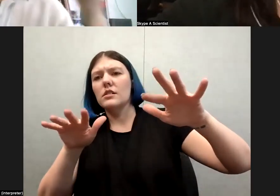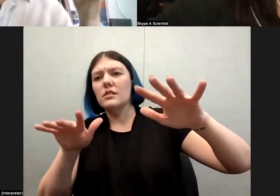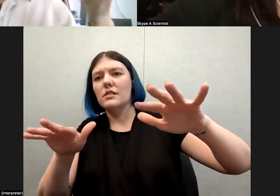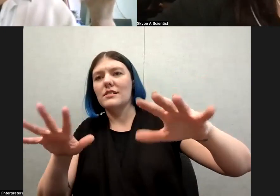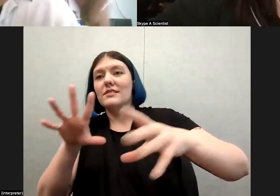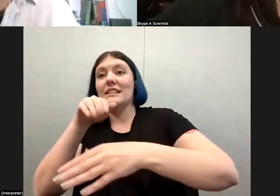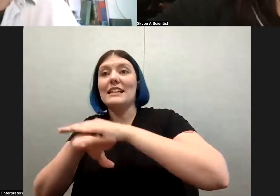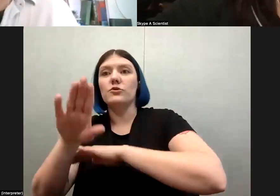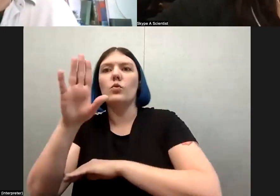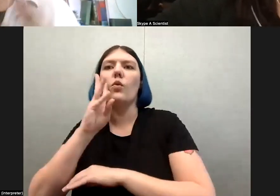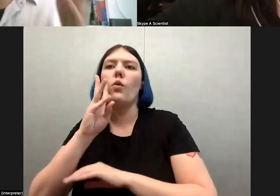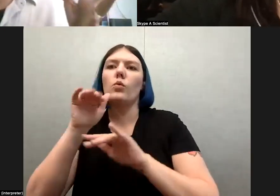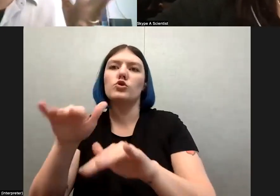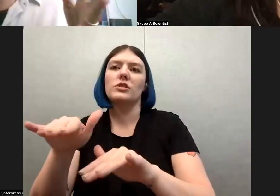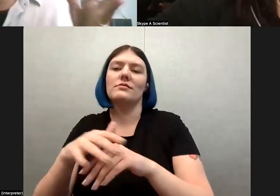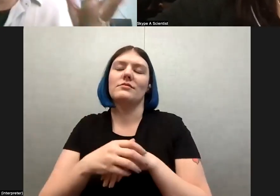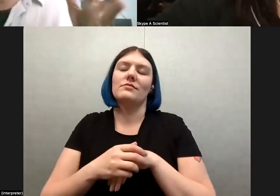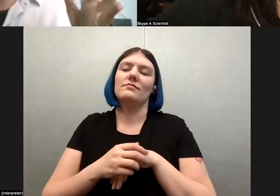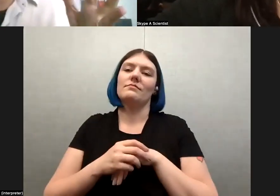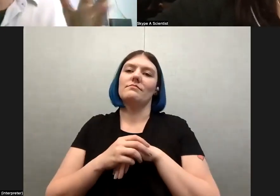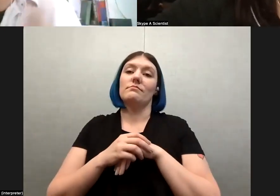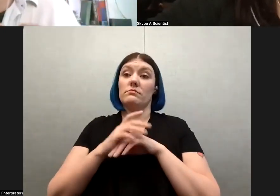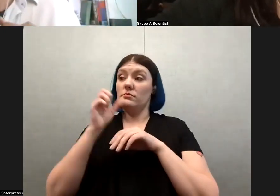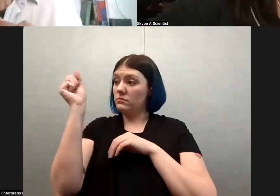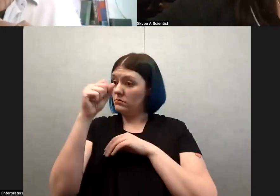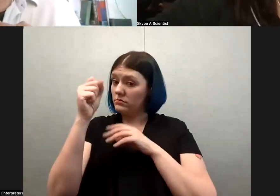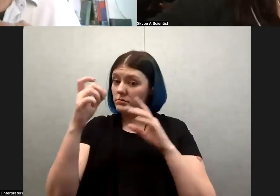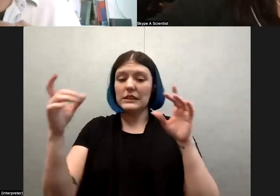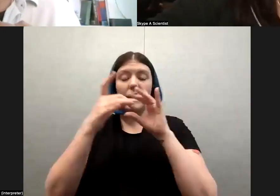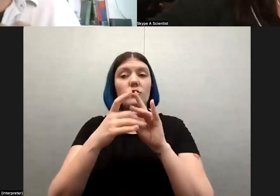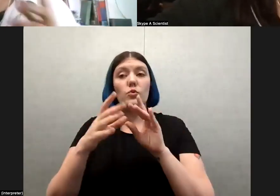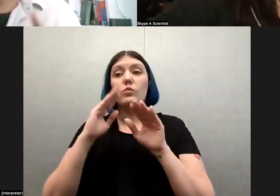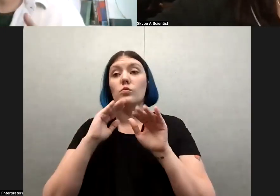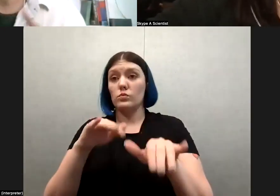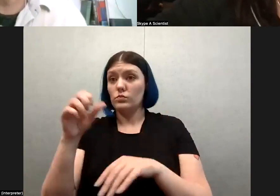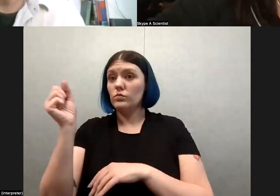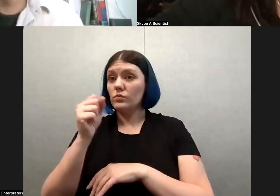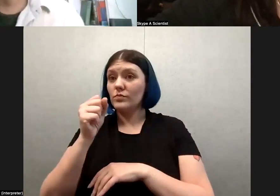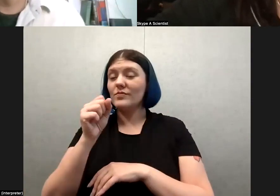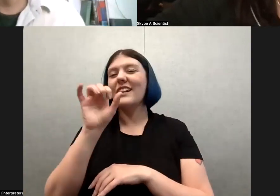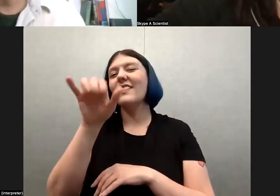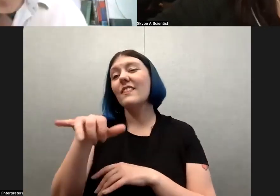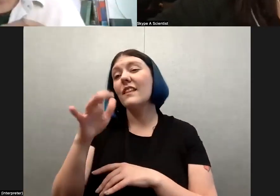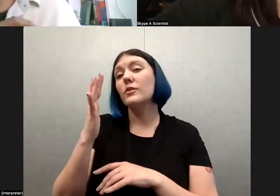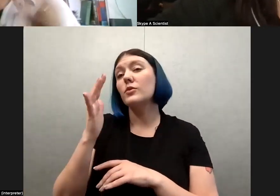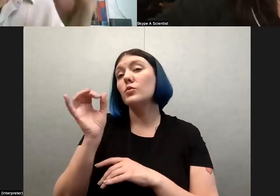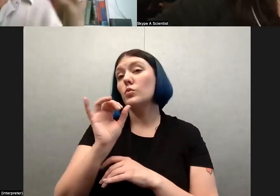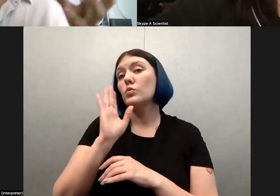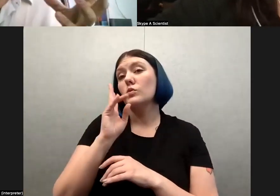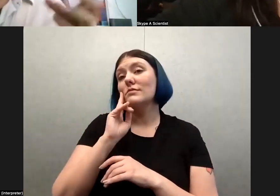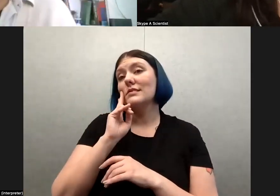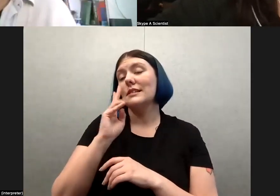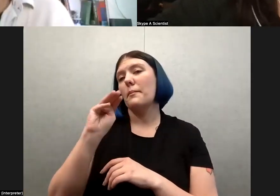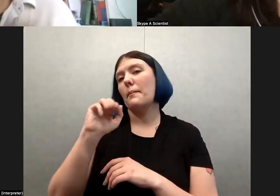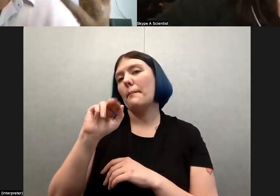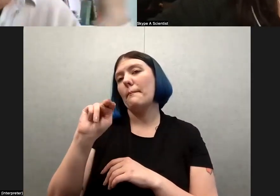to the ocean. So it absolutely has a big connection in the ocean. And that's also where you see those mangroves, which are the types of